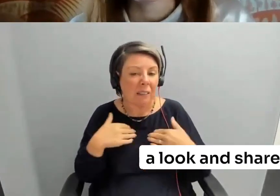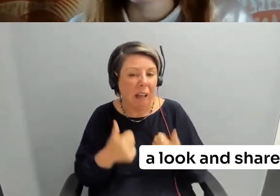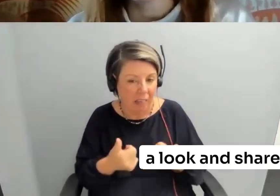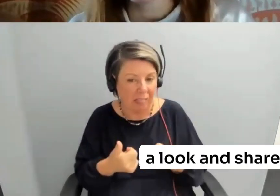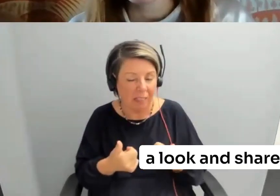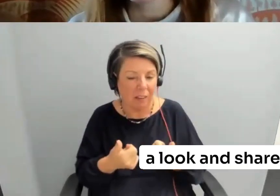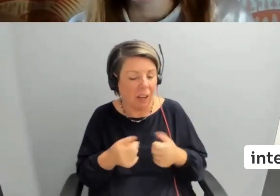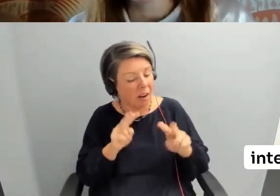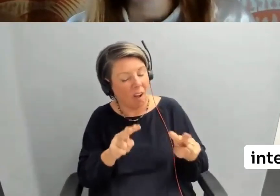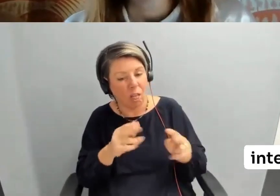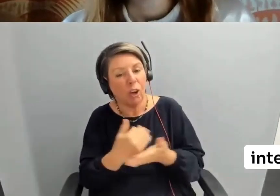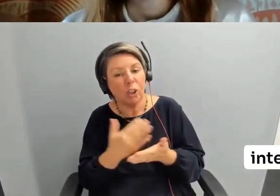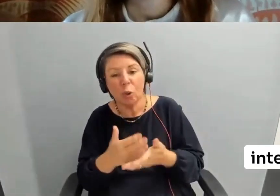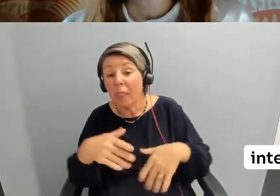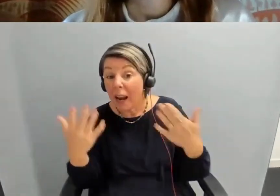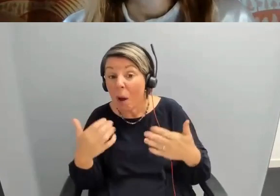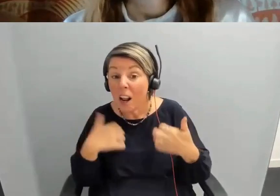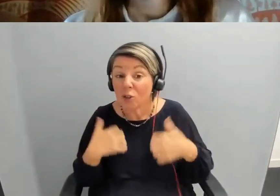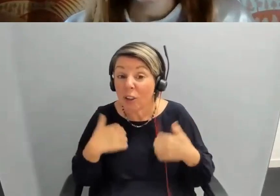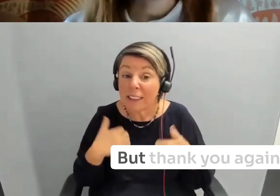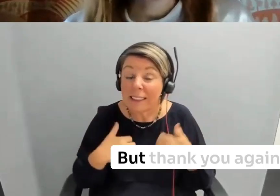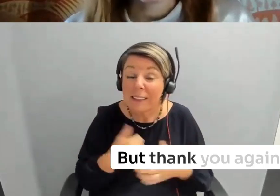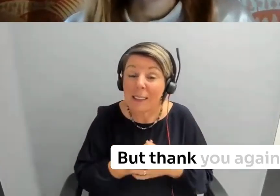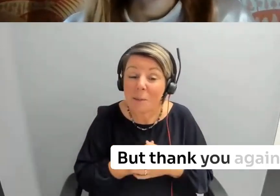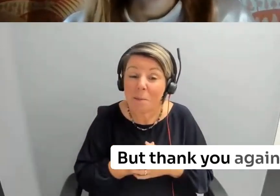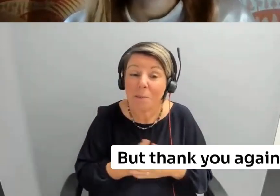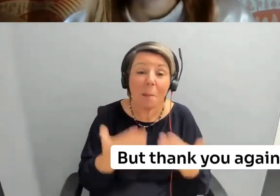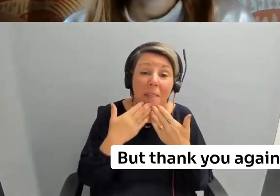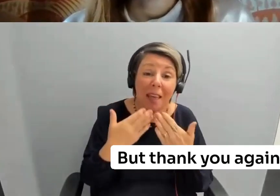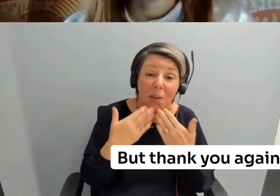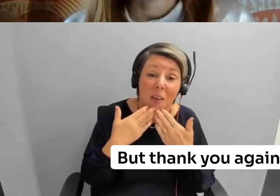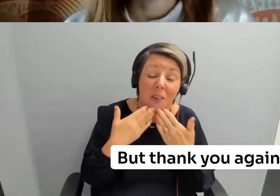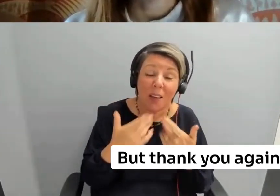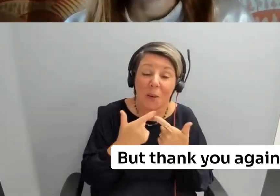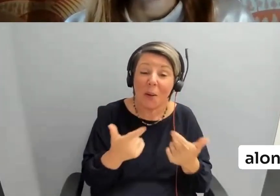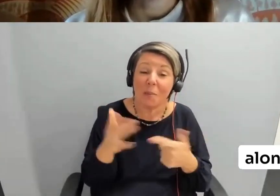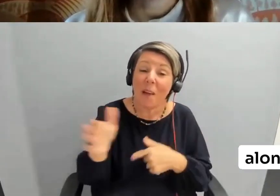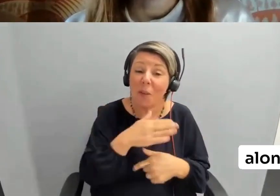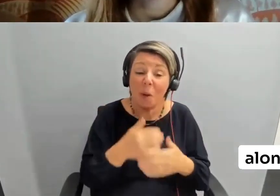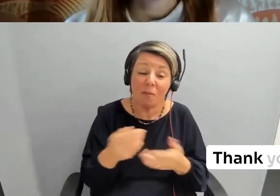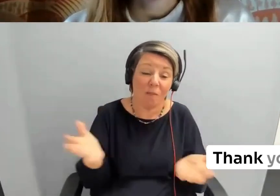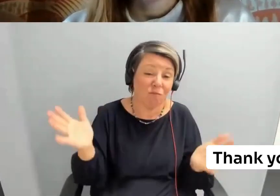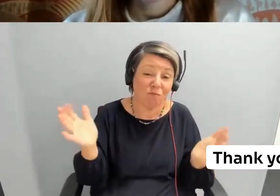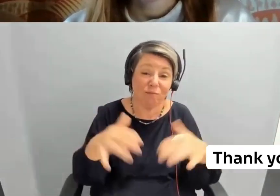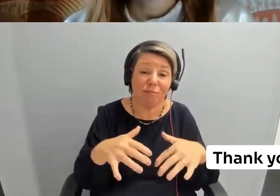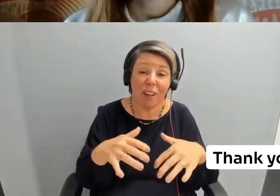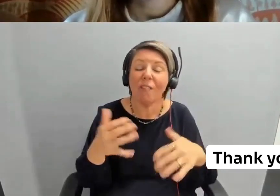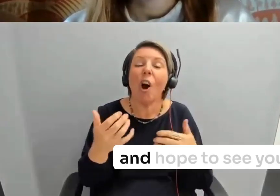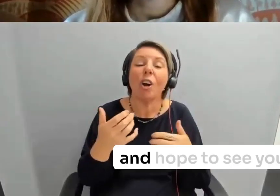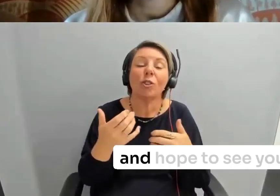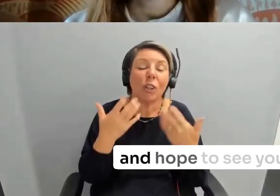and share with anybody that's interested. But thank you again, everybody, for coming along today. Thank you to